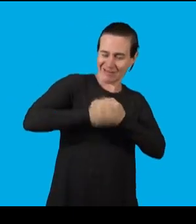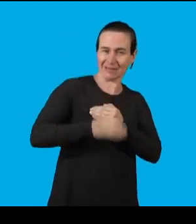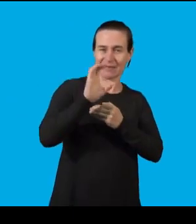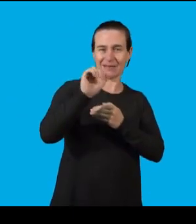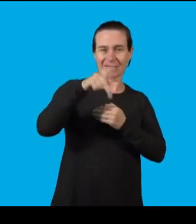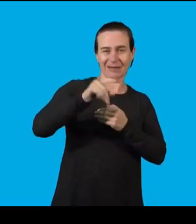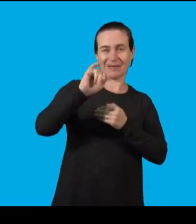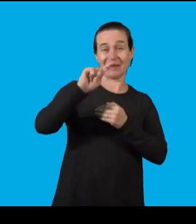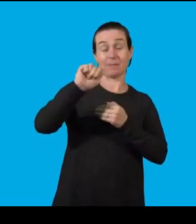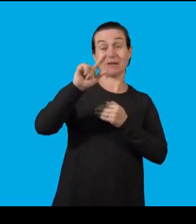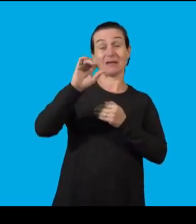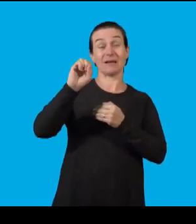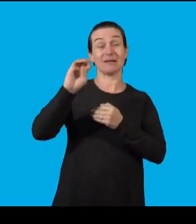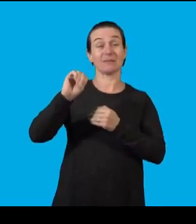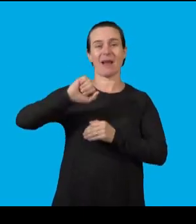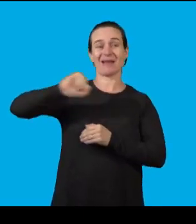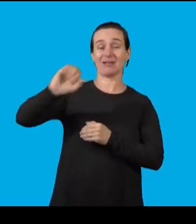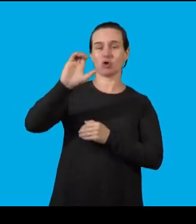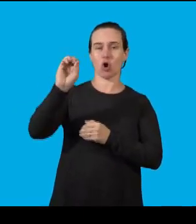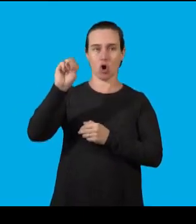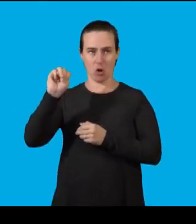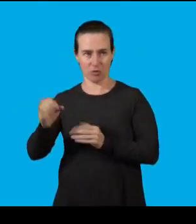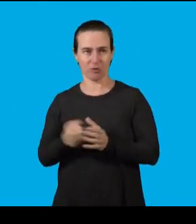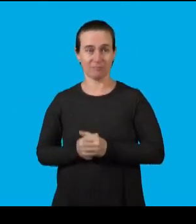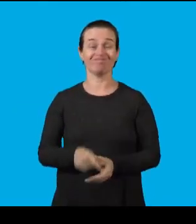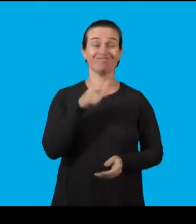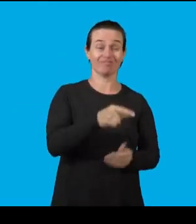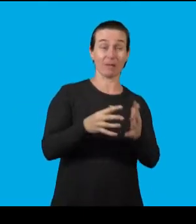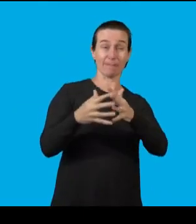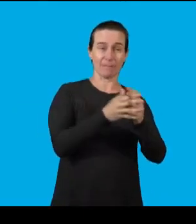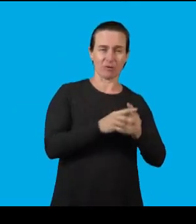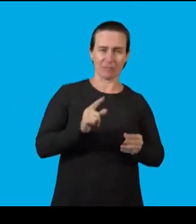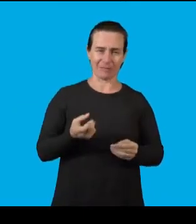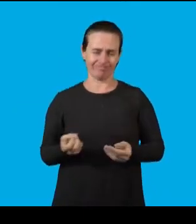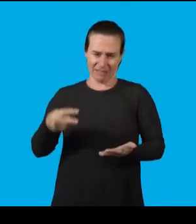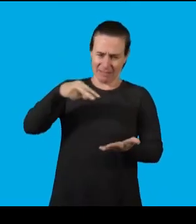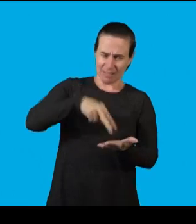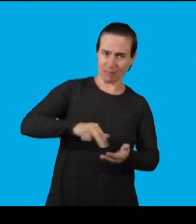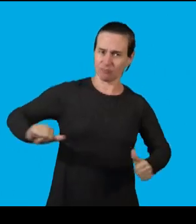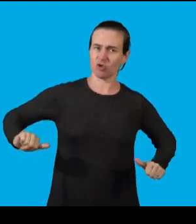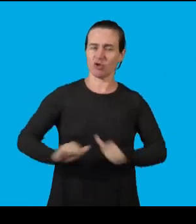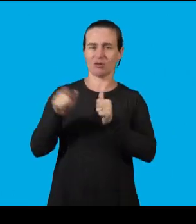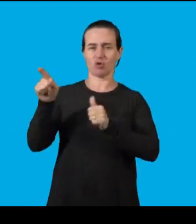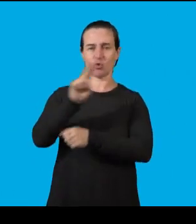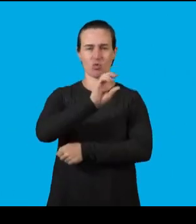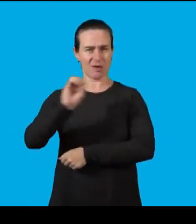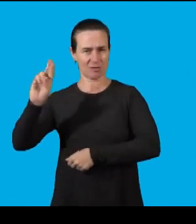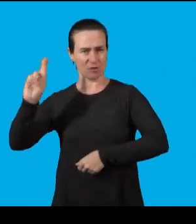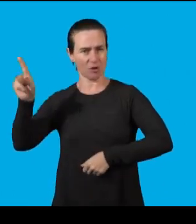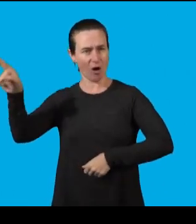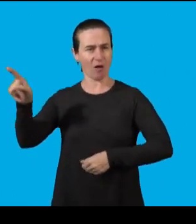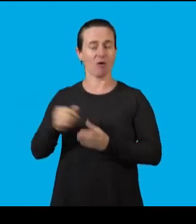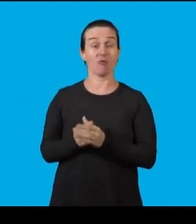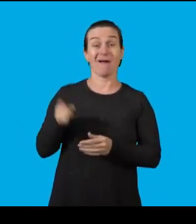capitalism against communism. The United States had to stand up and challenge the Soviet